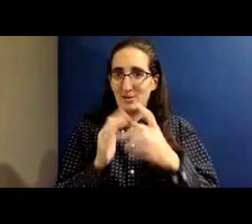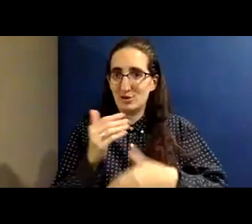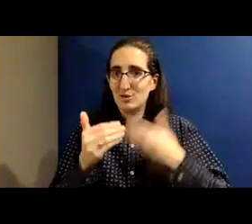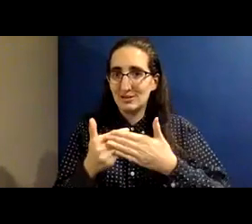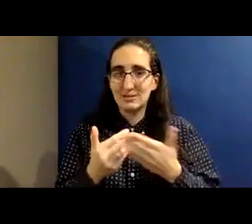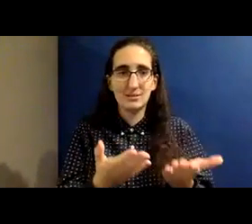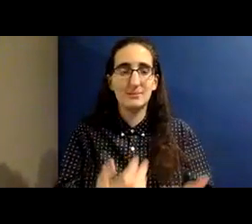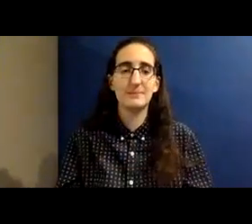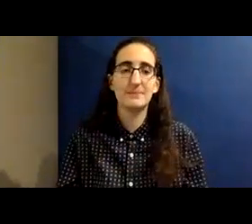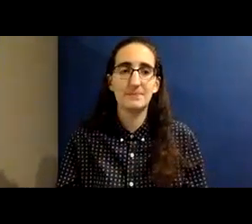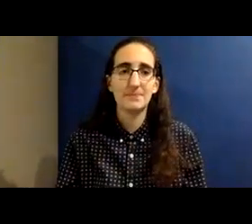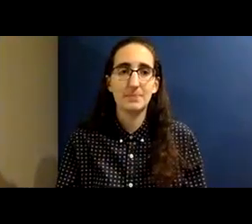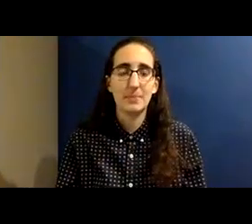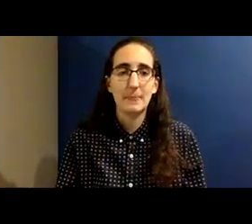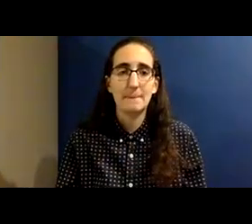please.